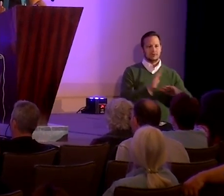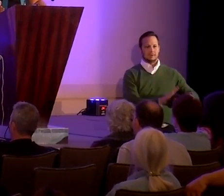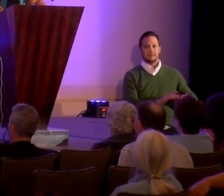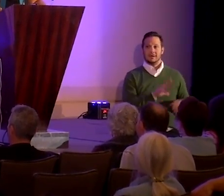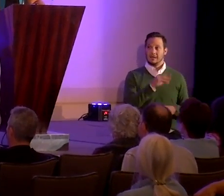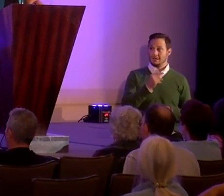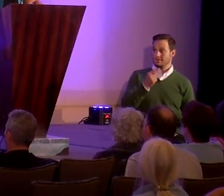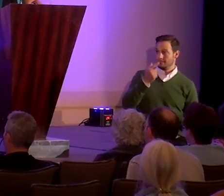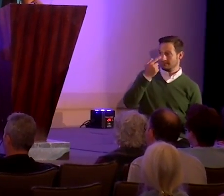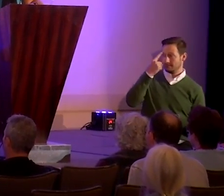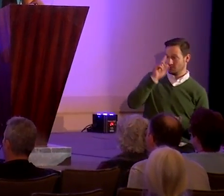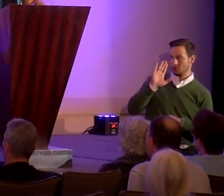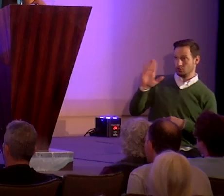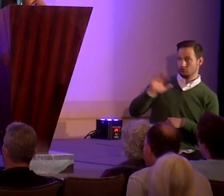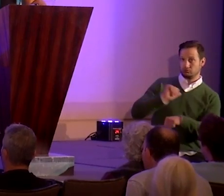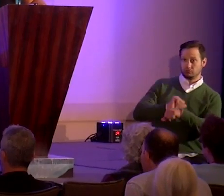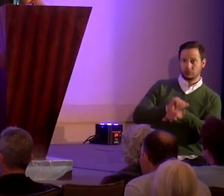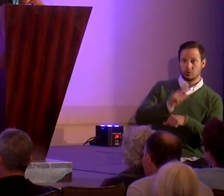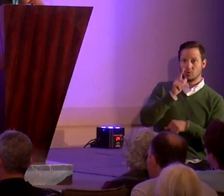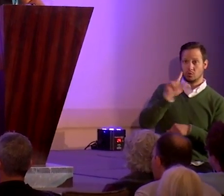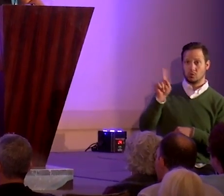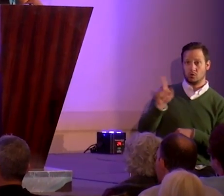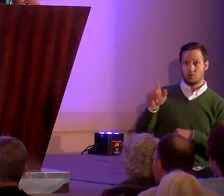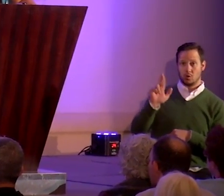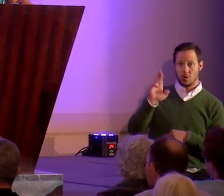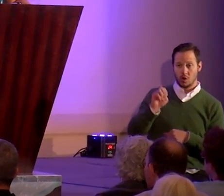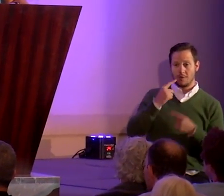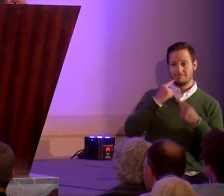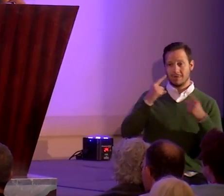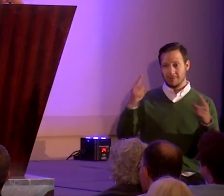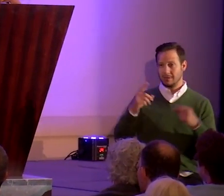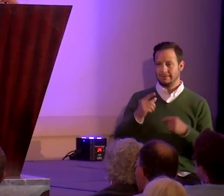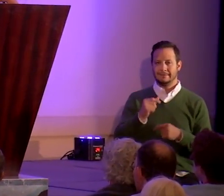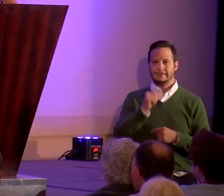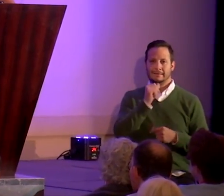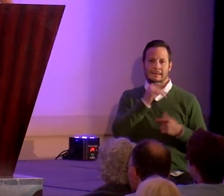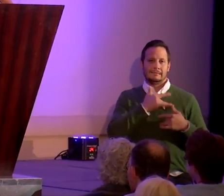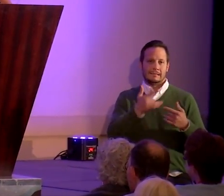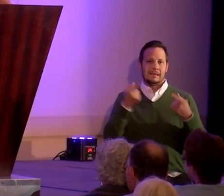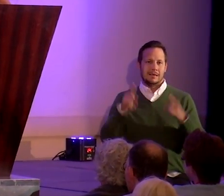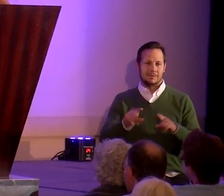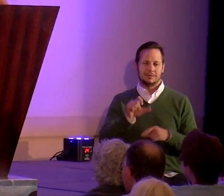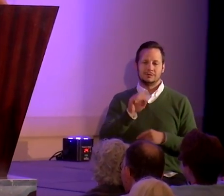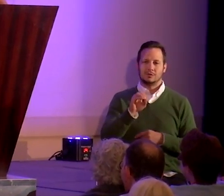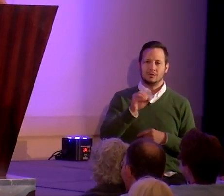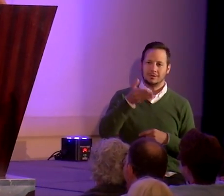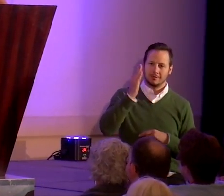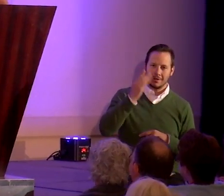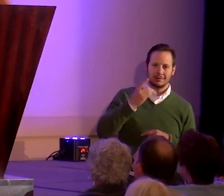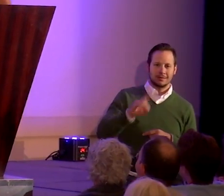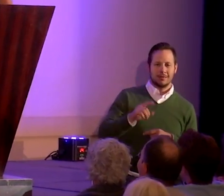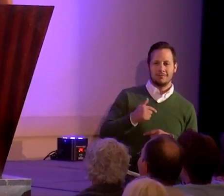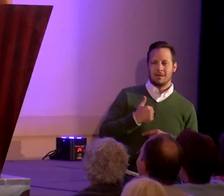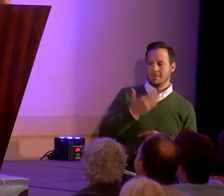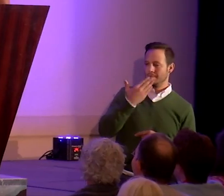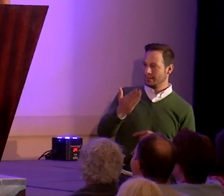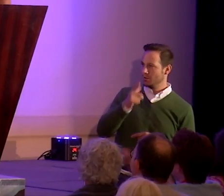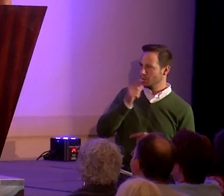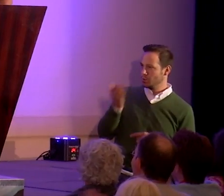your stature. That is unusual for one of your fame. And goddamn it, I'm glad you are who you are. Thank